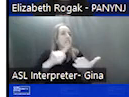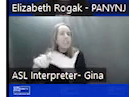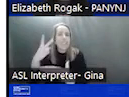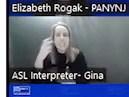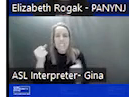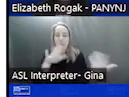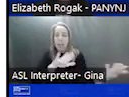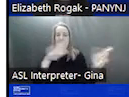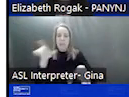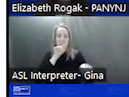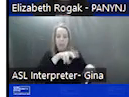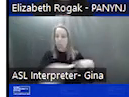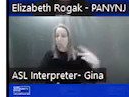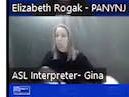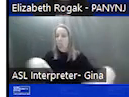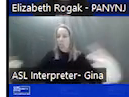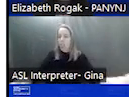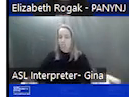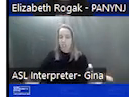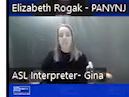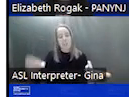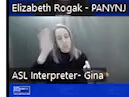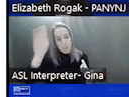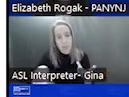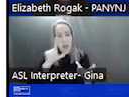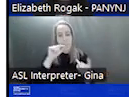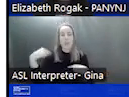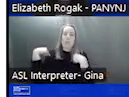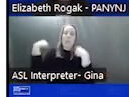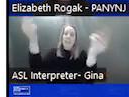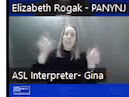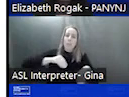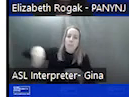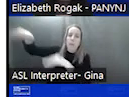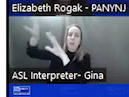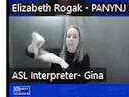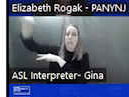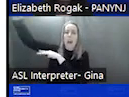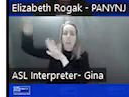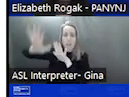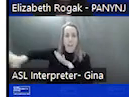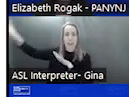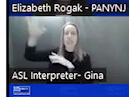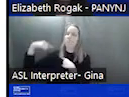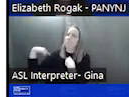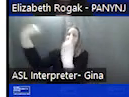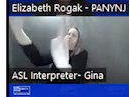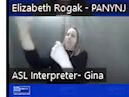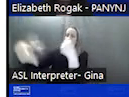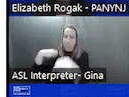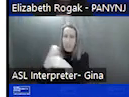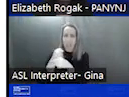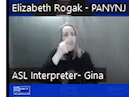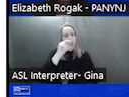for hundreds of thousands of years along the Atlantic Flyway, and New York City is on this path. Real estate developers have only